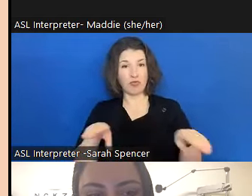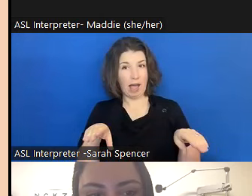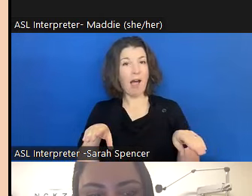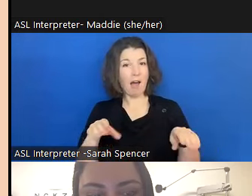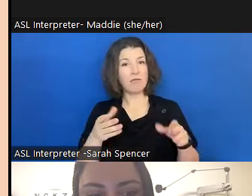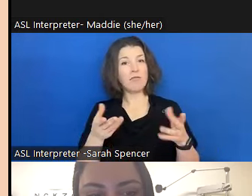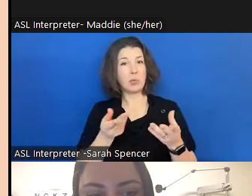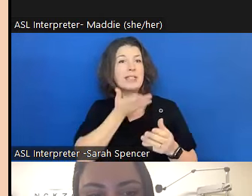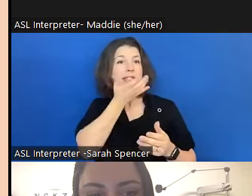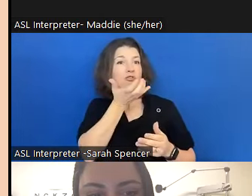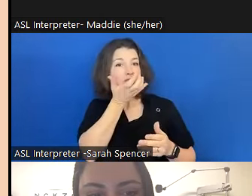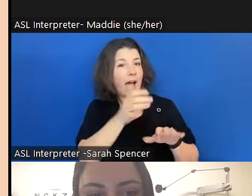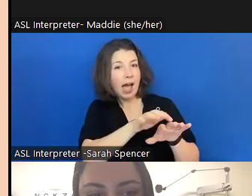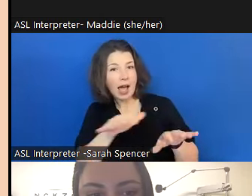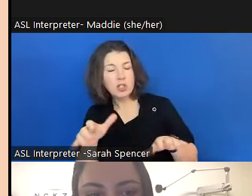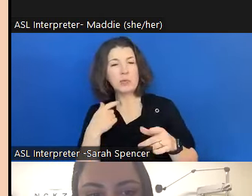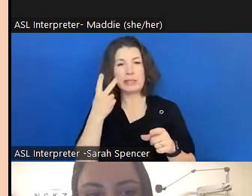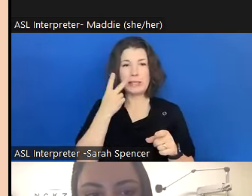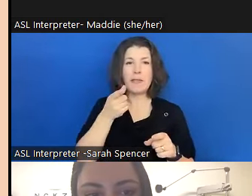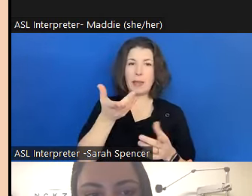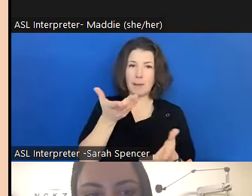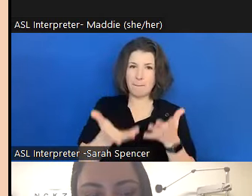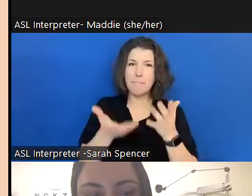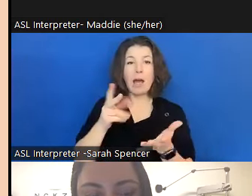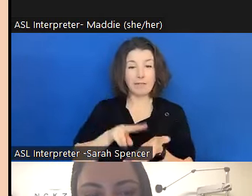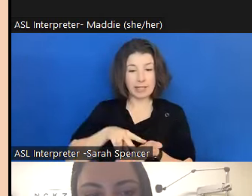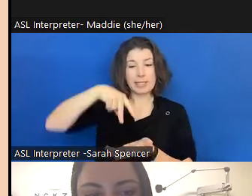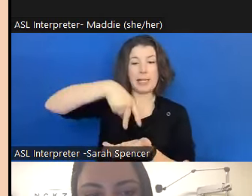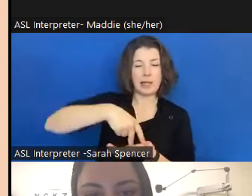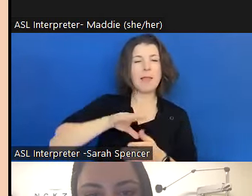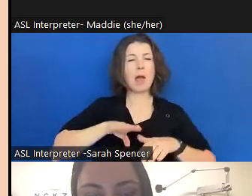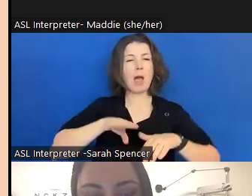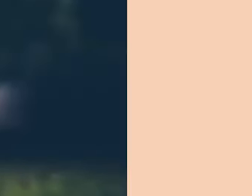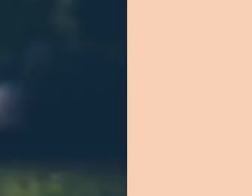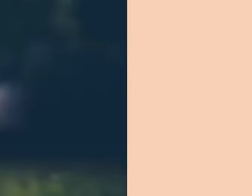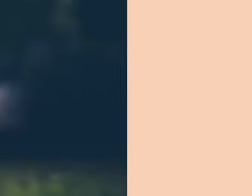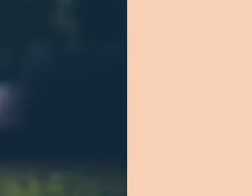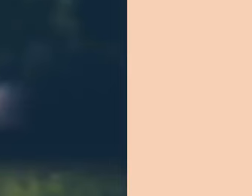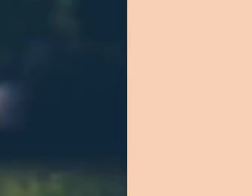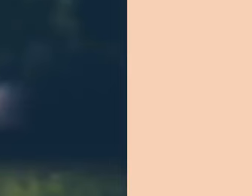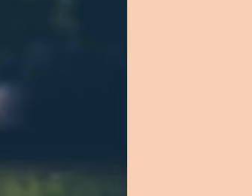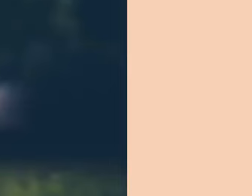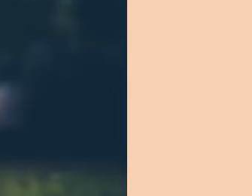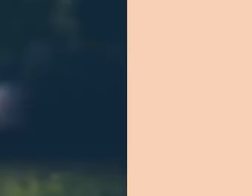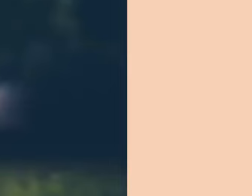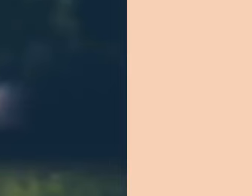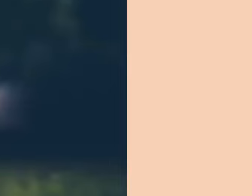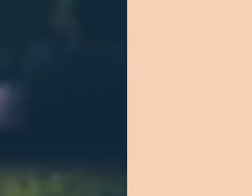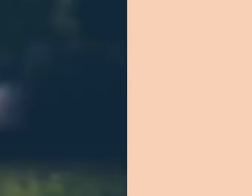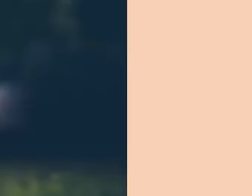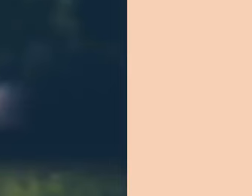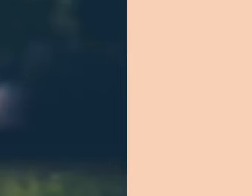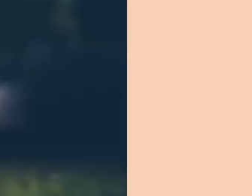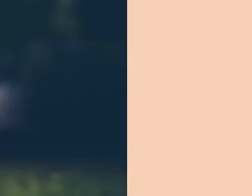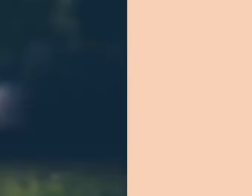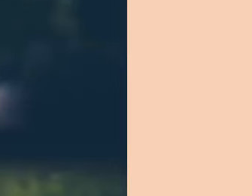assume that they might have to navigate some lumps and bumps within the grass that they can determine based on their own sight.